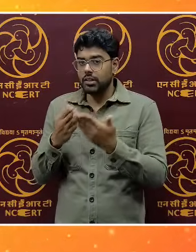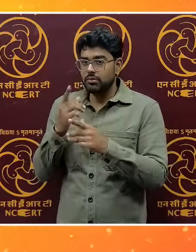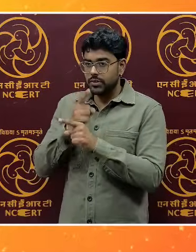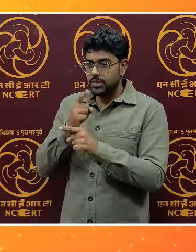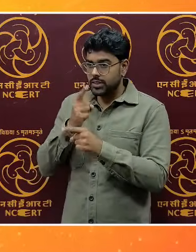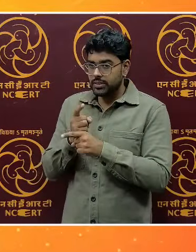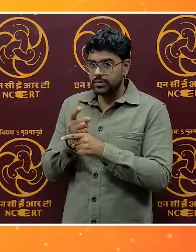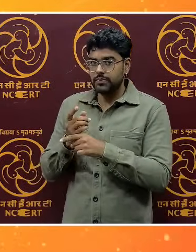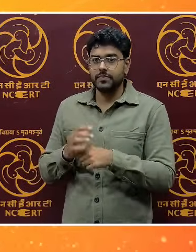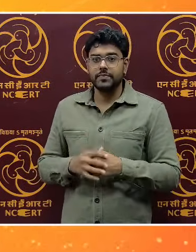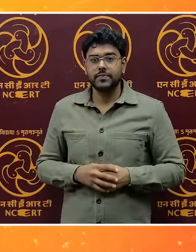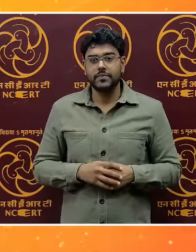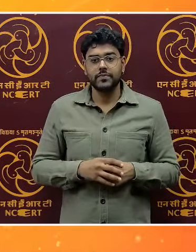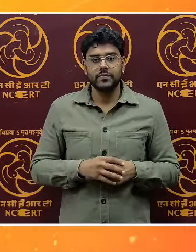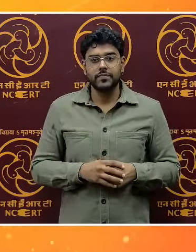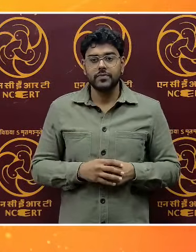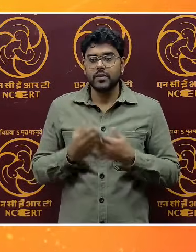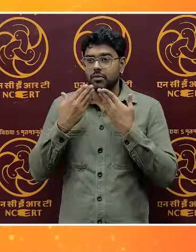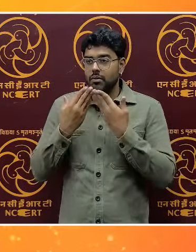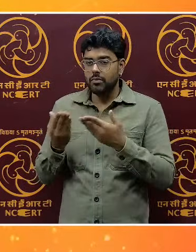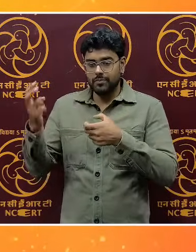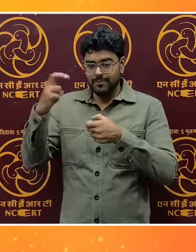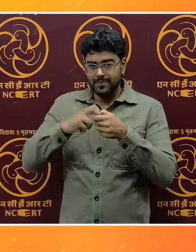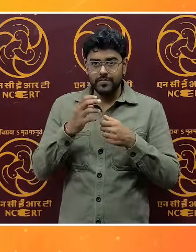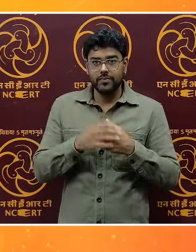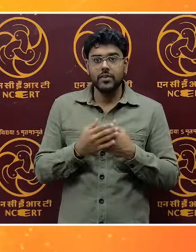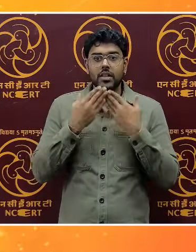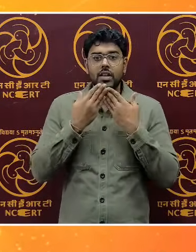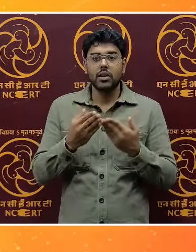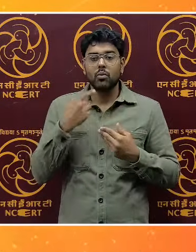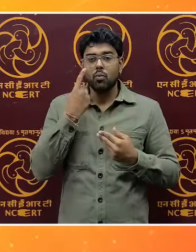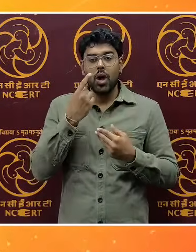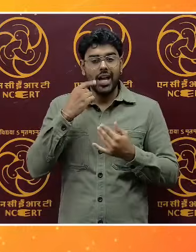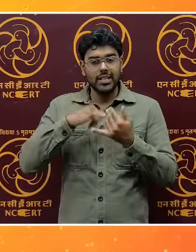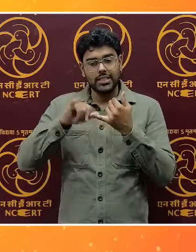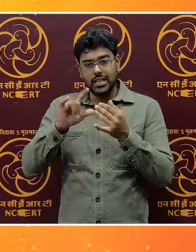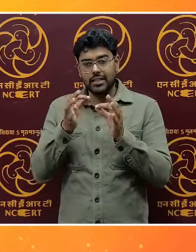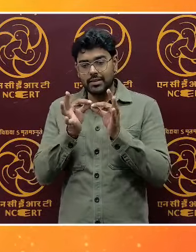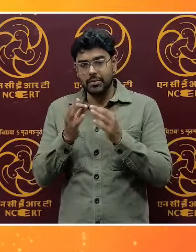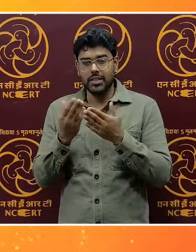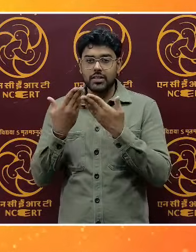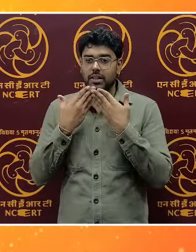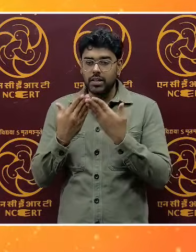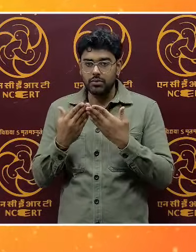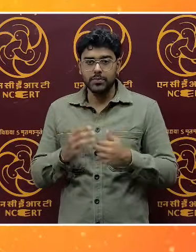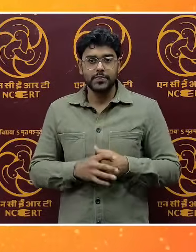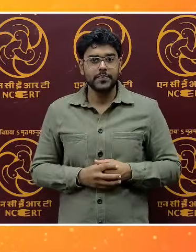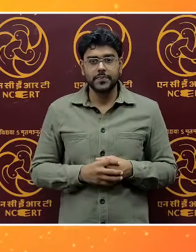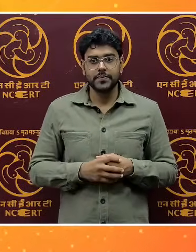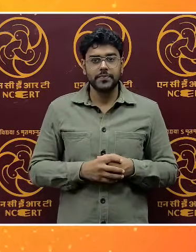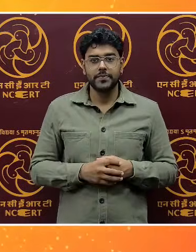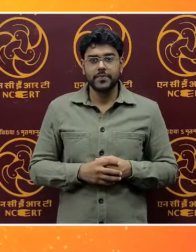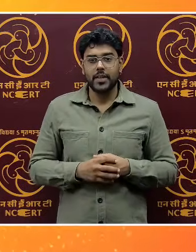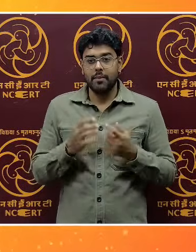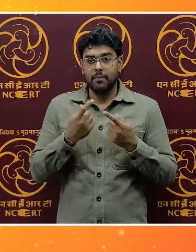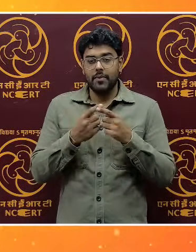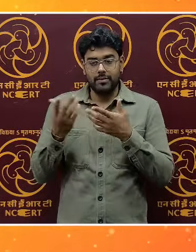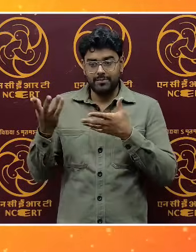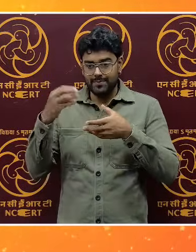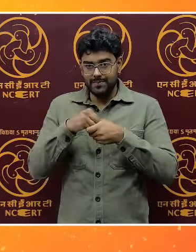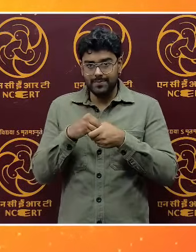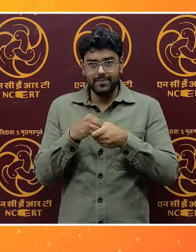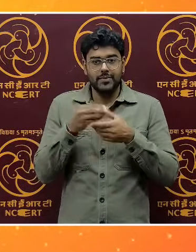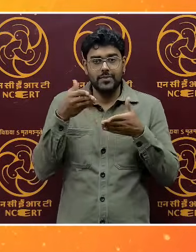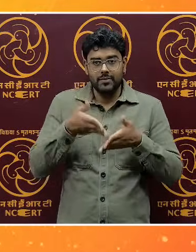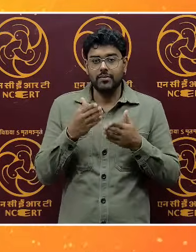Thank you so much, ma'am, Thank you. for your time and contribution. I would like to thank our ISL interpreter, Mr. Dev, also. Thank you so much, Dev, for accompanying us.